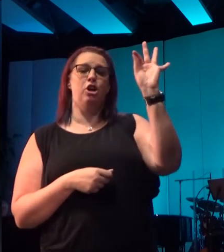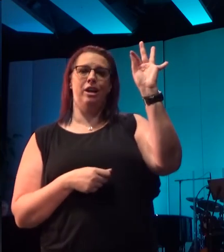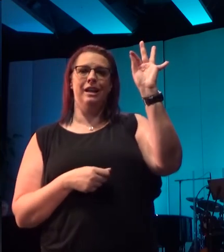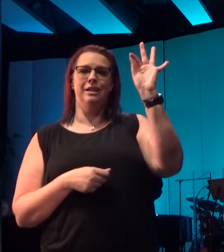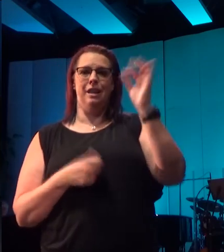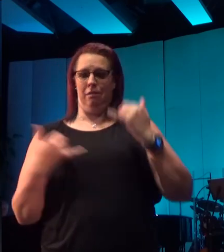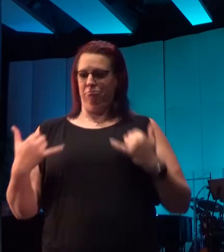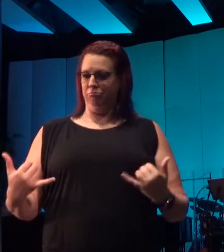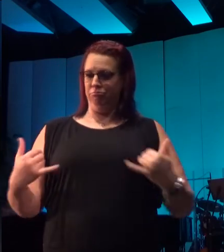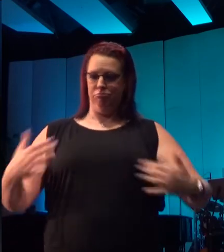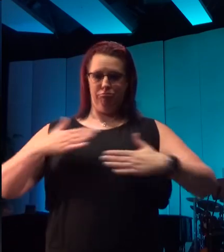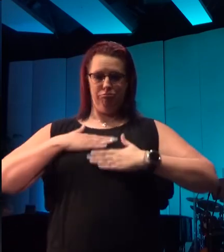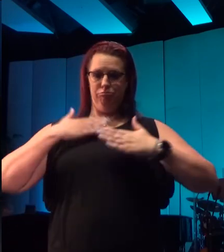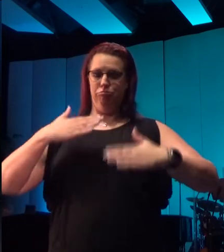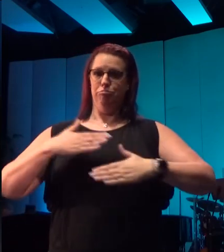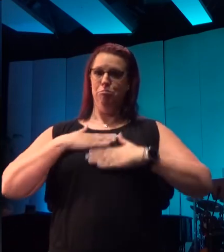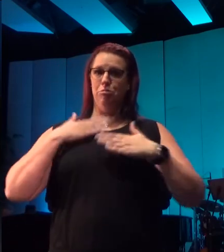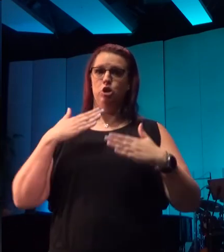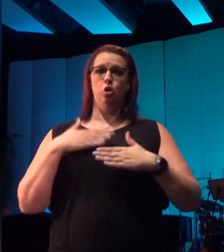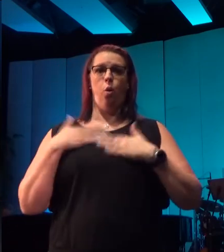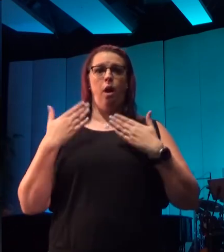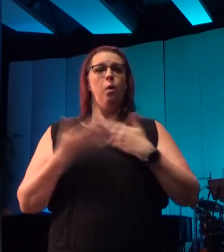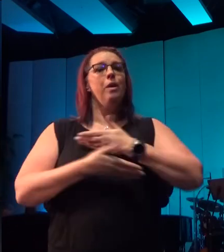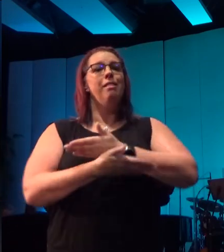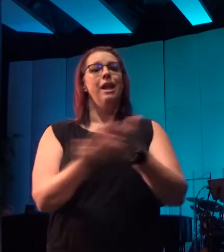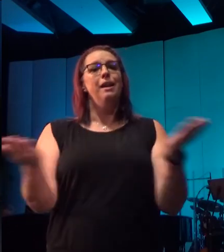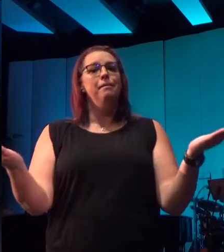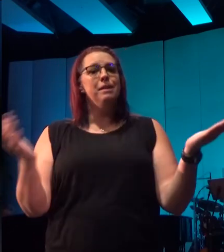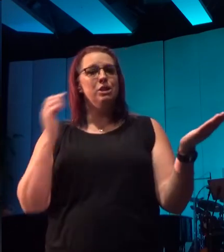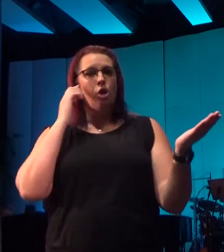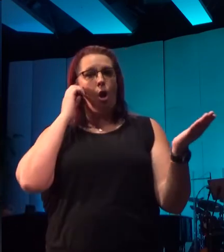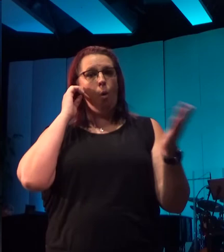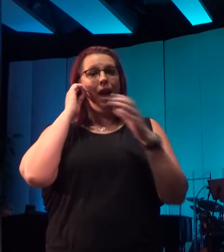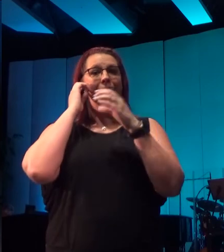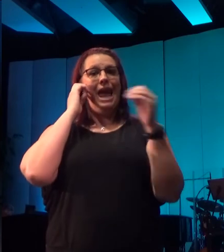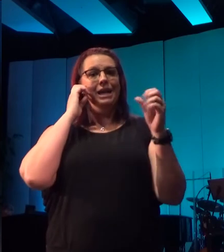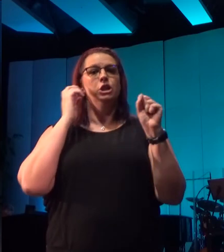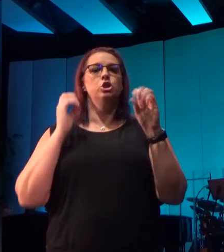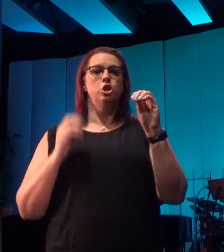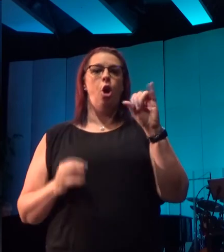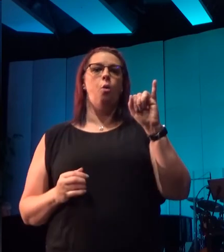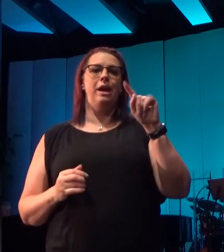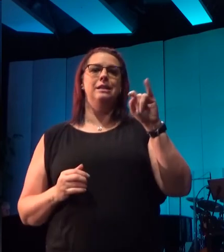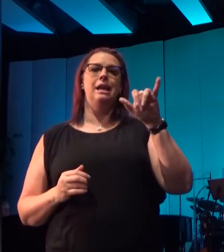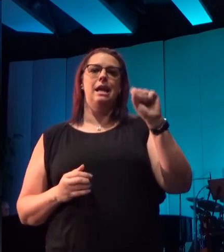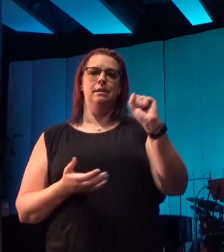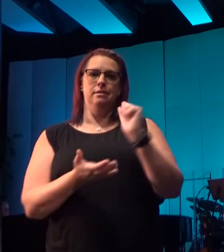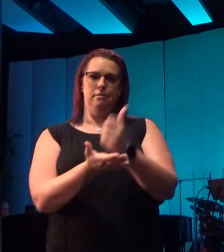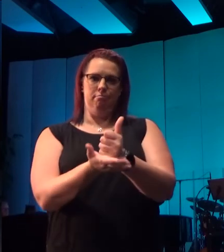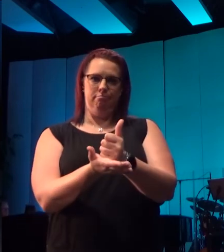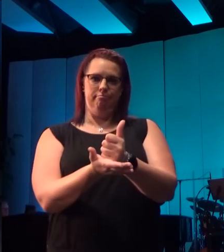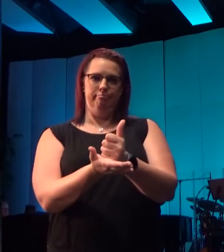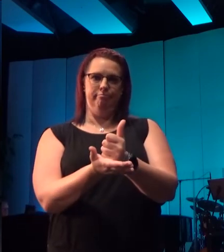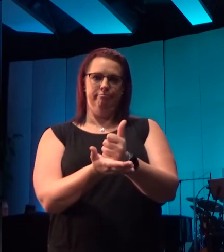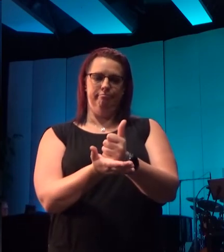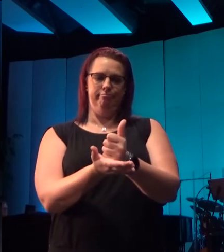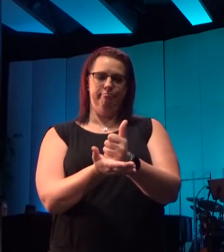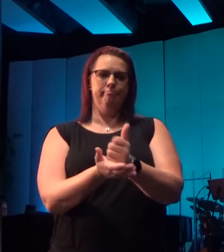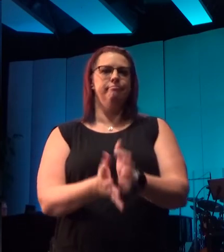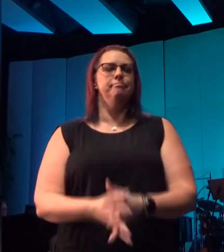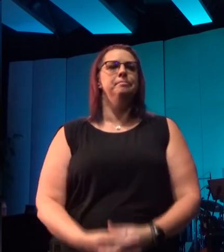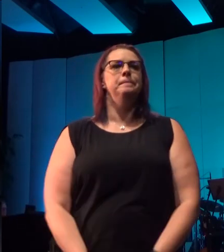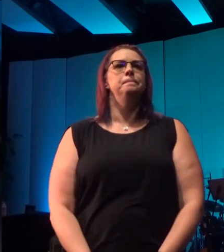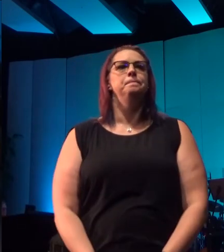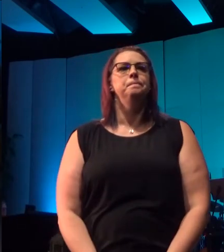joy we let this be so, and so it is. And amen.